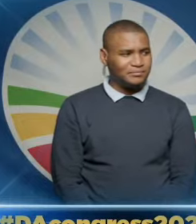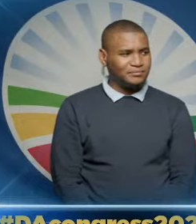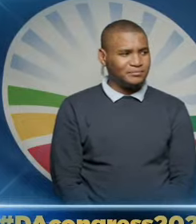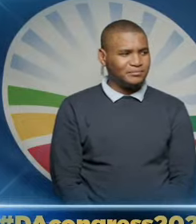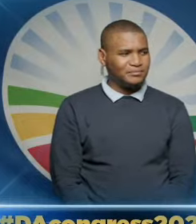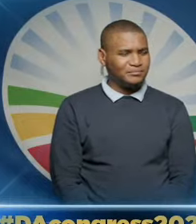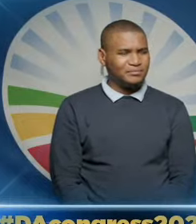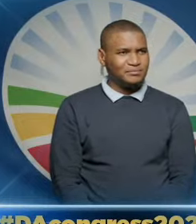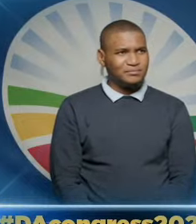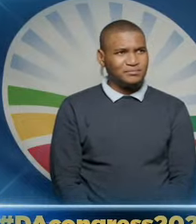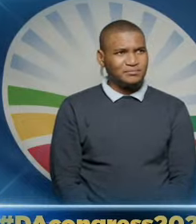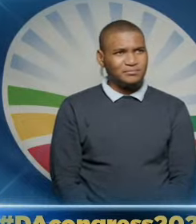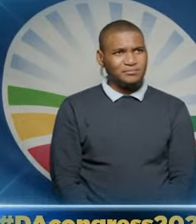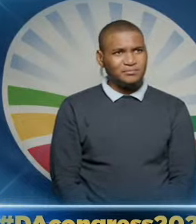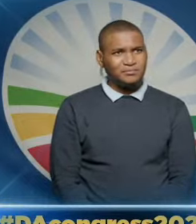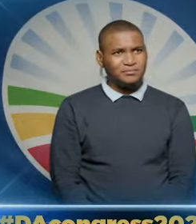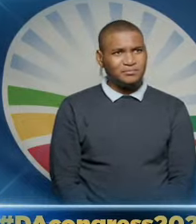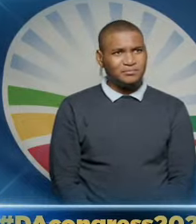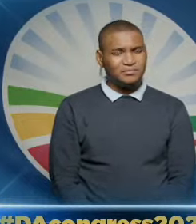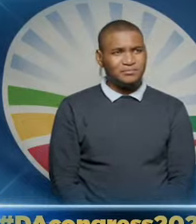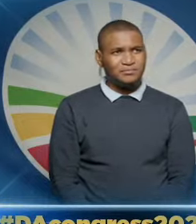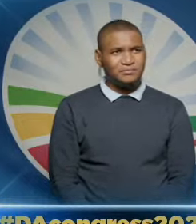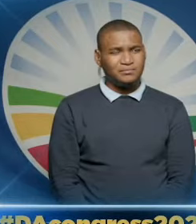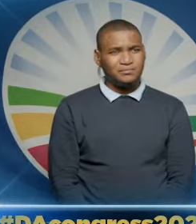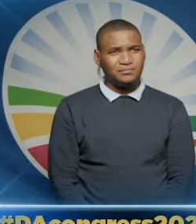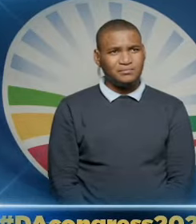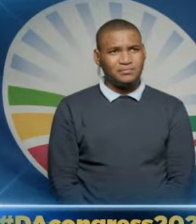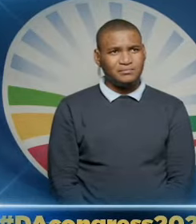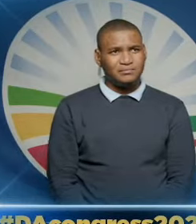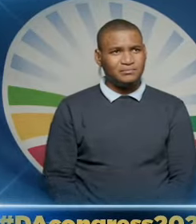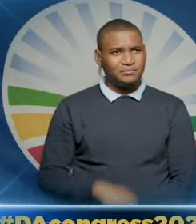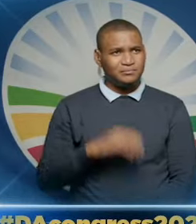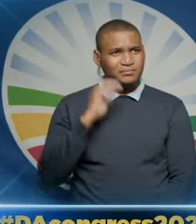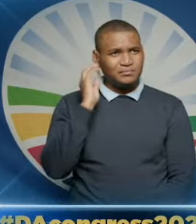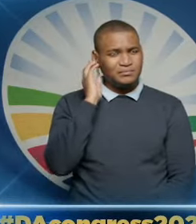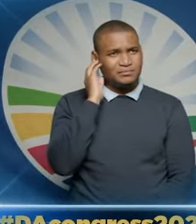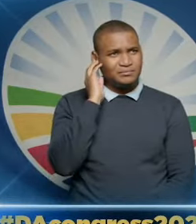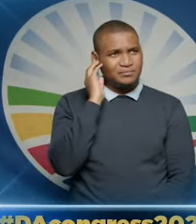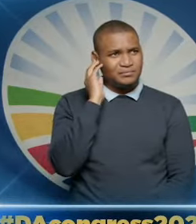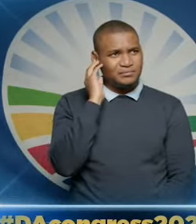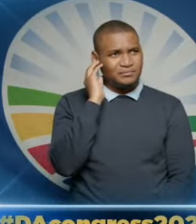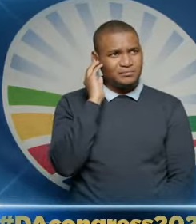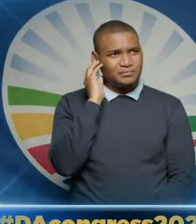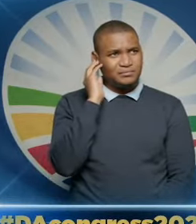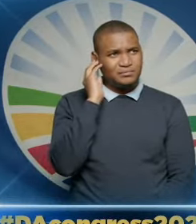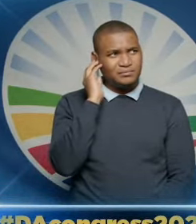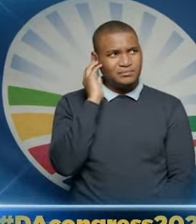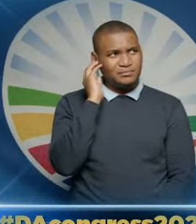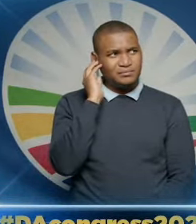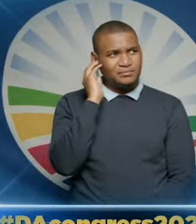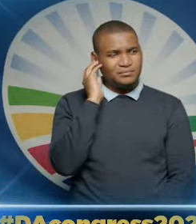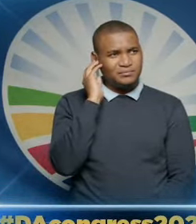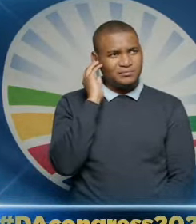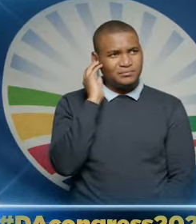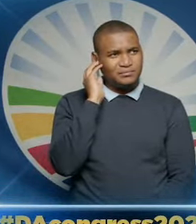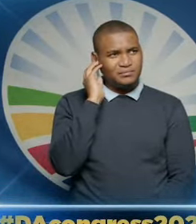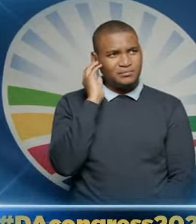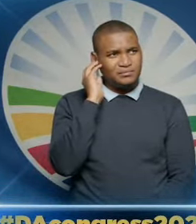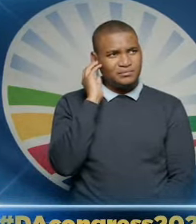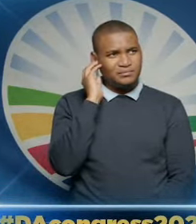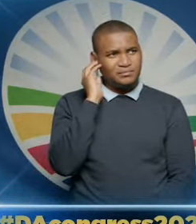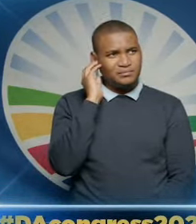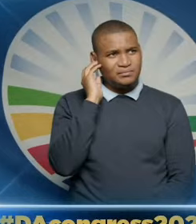Every year, the venue is getting louder and louder. Those candidate speeches injected